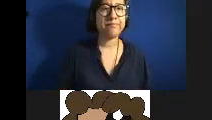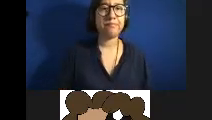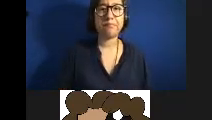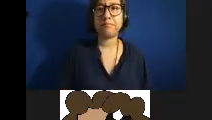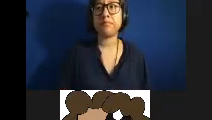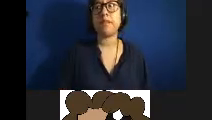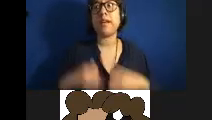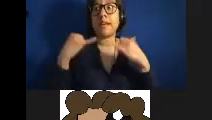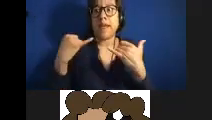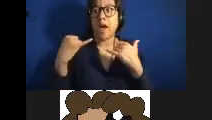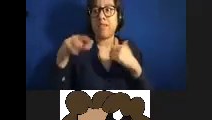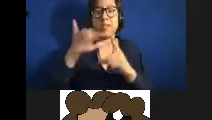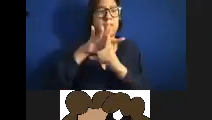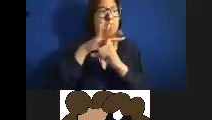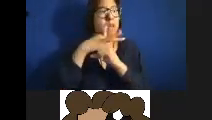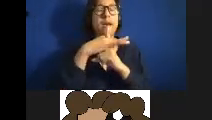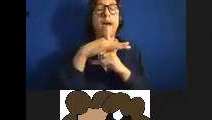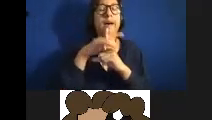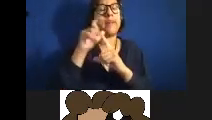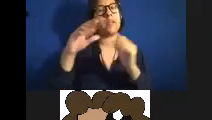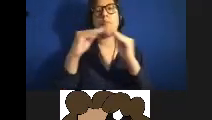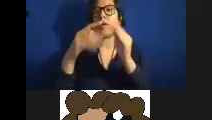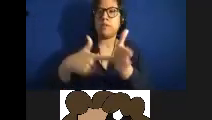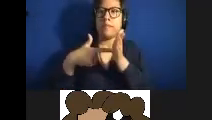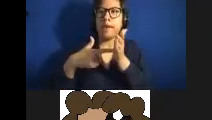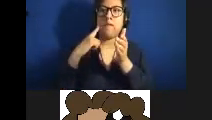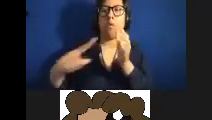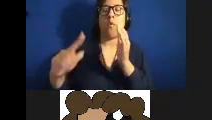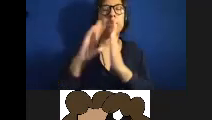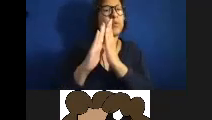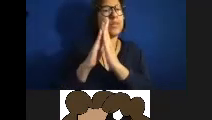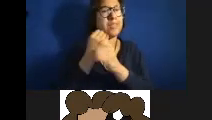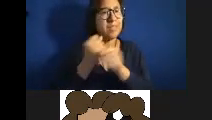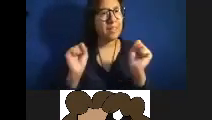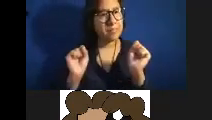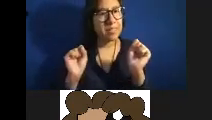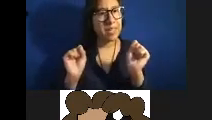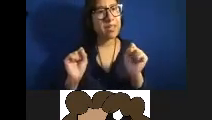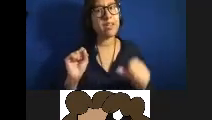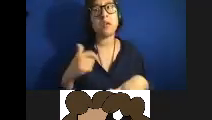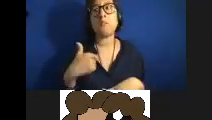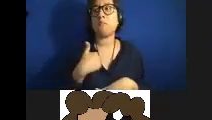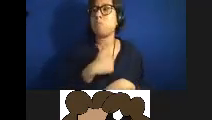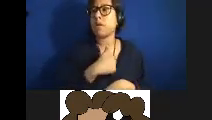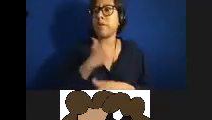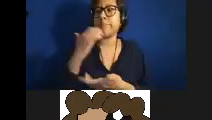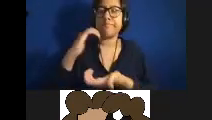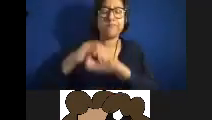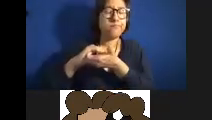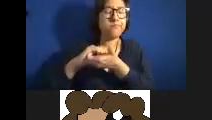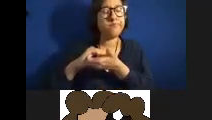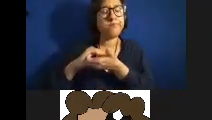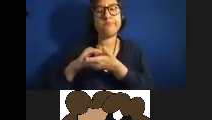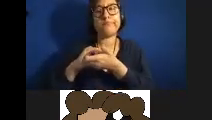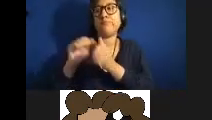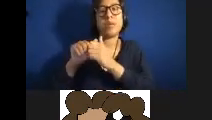for that. And we hope to be a partner in helping to lay that foundation with CAT